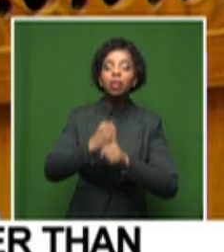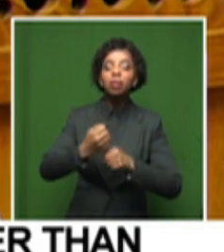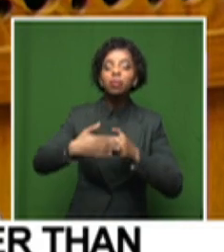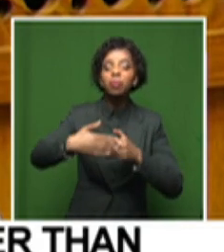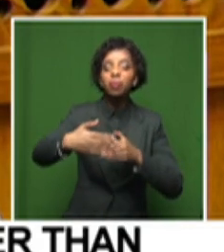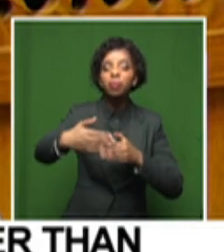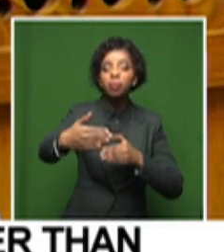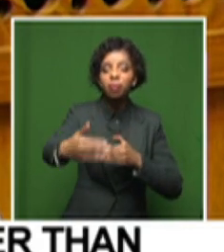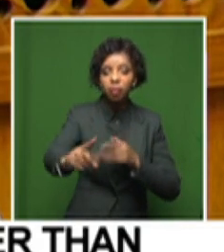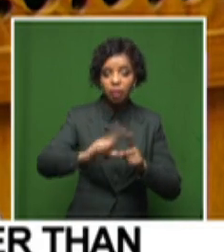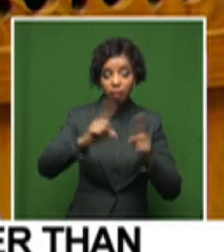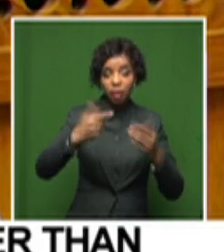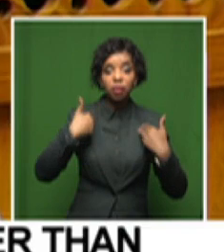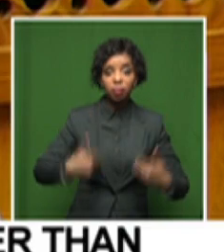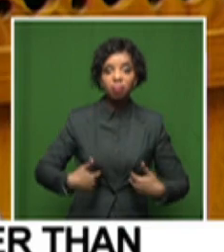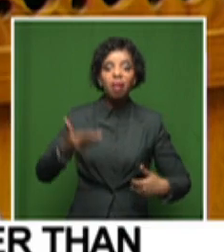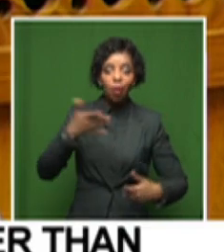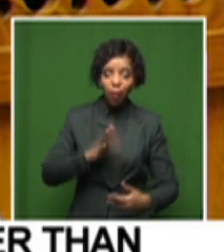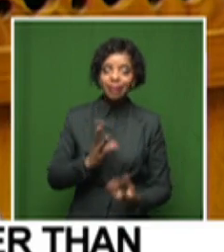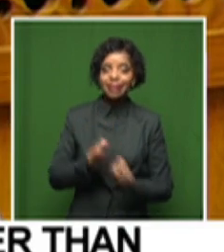in this regard.